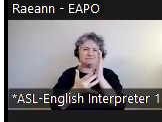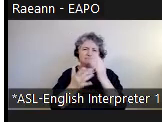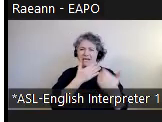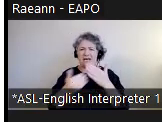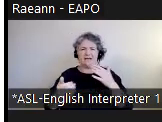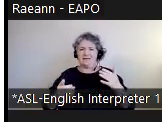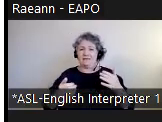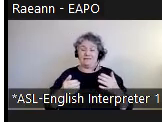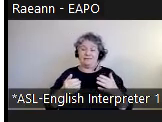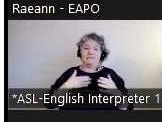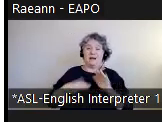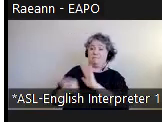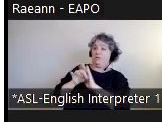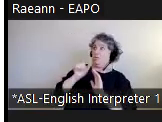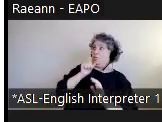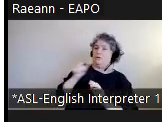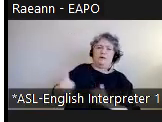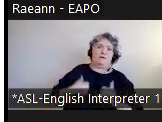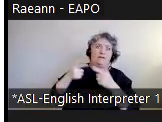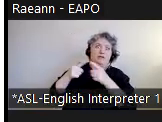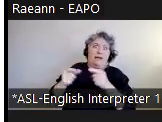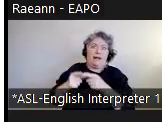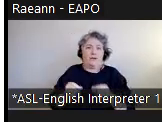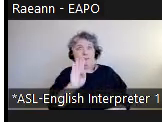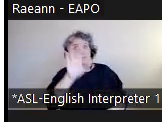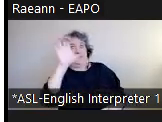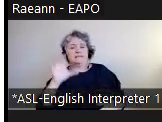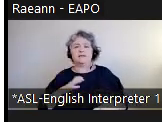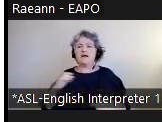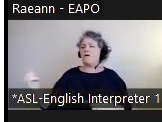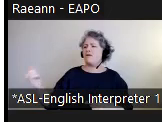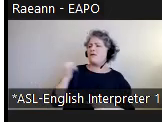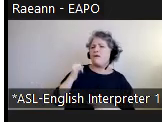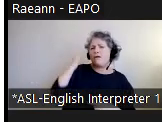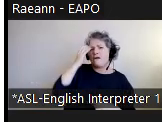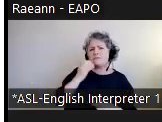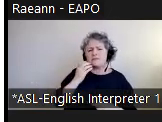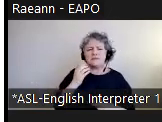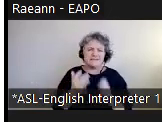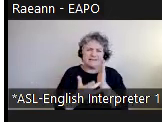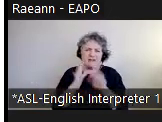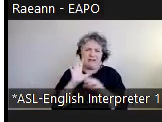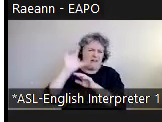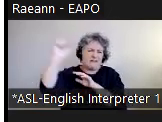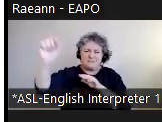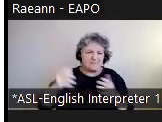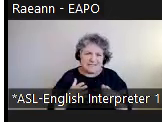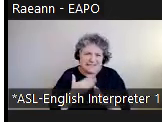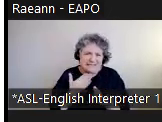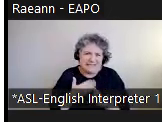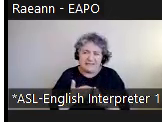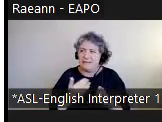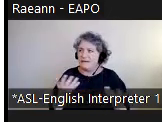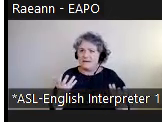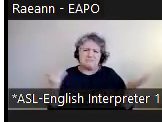lives in BC or in Japan, and they can call into the hospital or they can call in wherever they need to and make those decisions over the